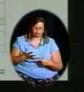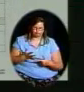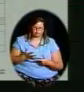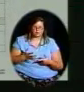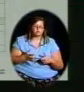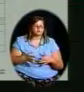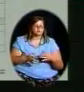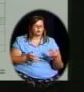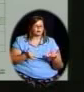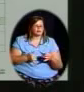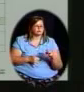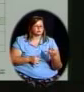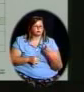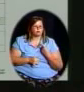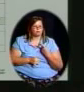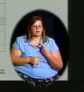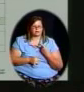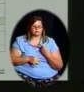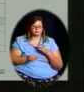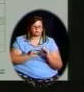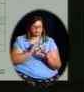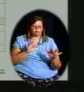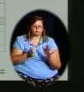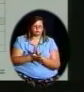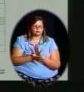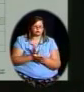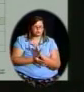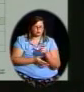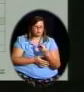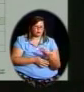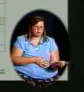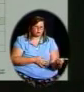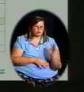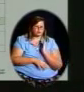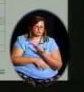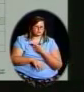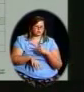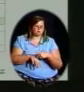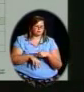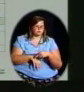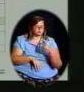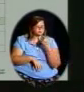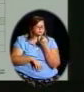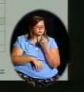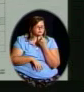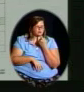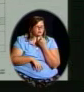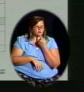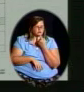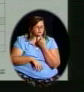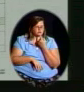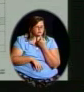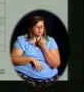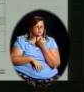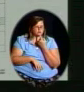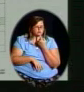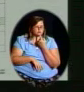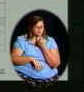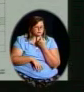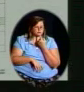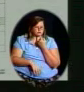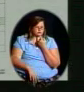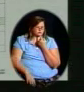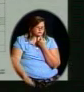just a moment to this particular overview sheet. One of the things that our principals said to us, the administrators said to us this year, is that, you know,